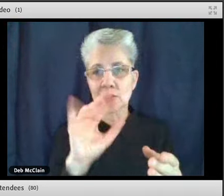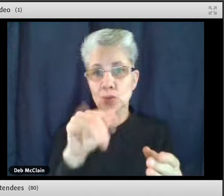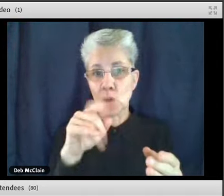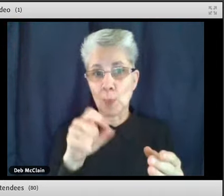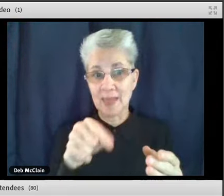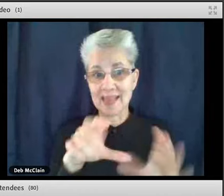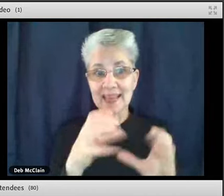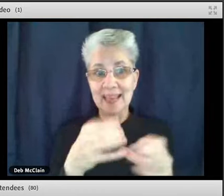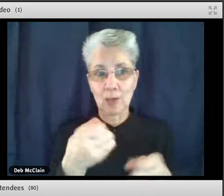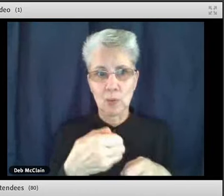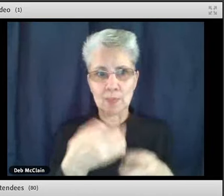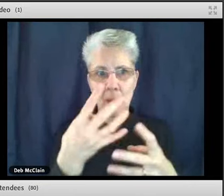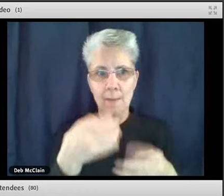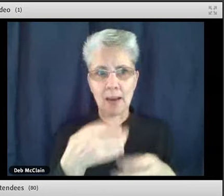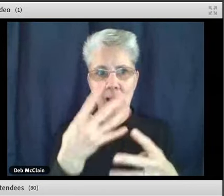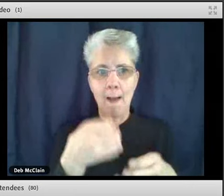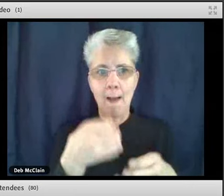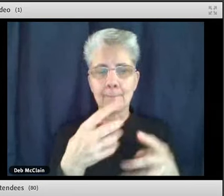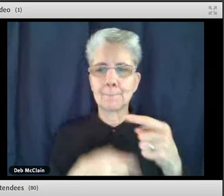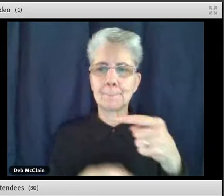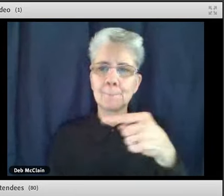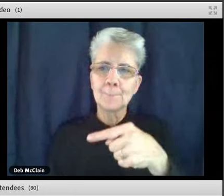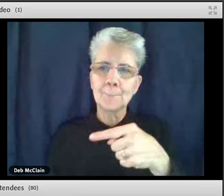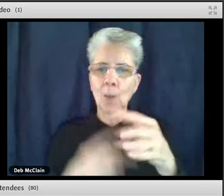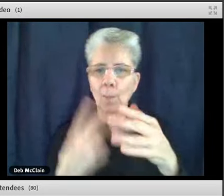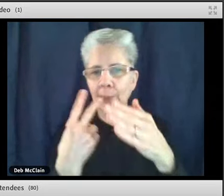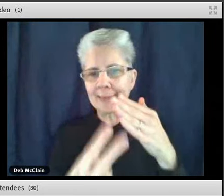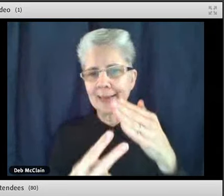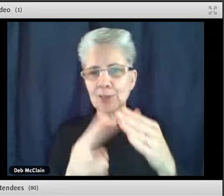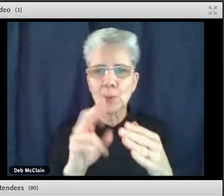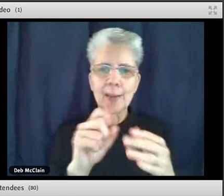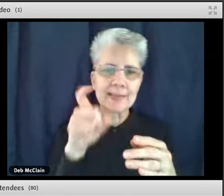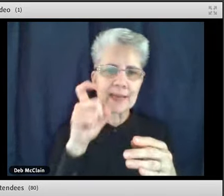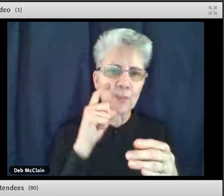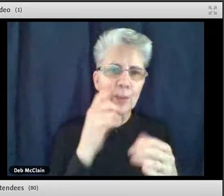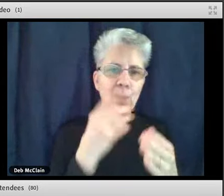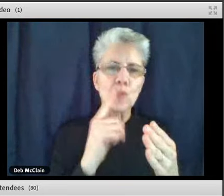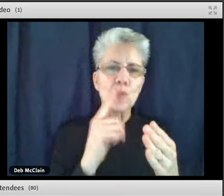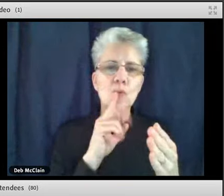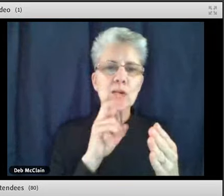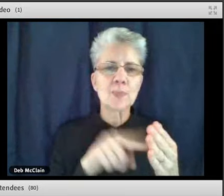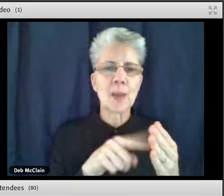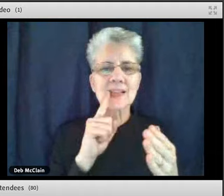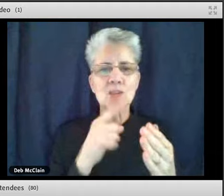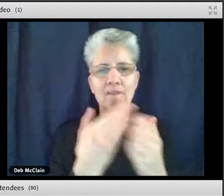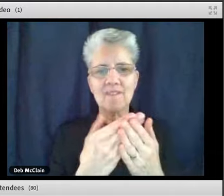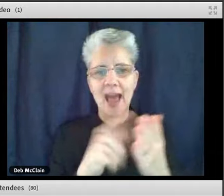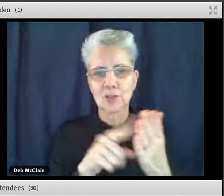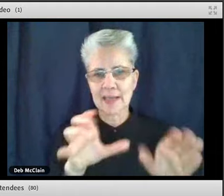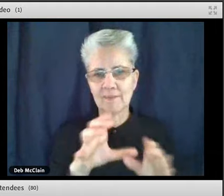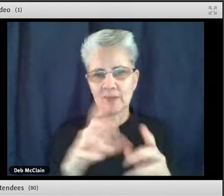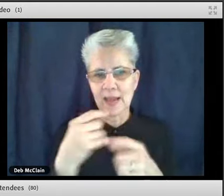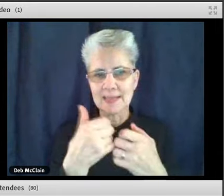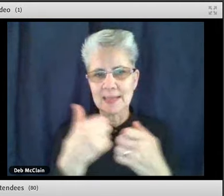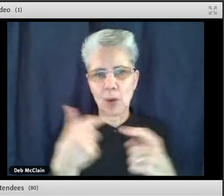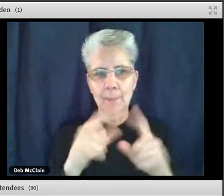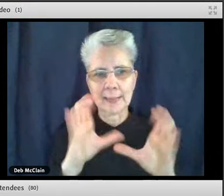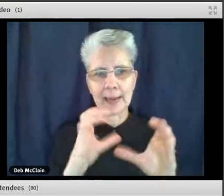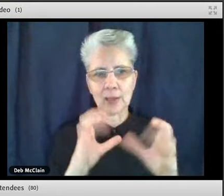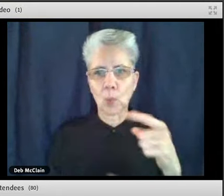Okay. So this is a whole section on prevention and treatments. And it's going to catch up in a second.